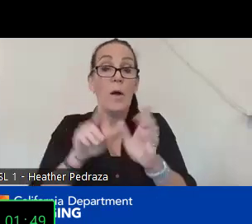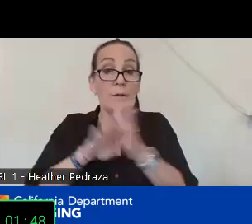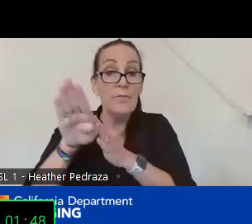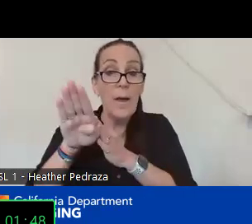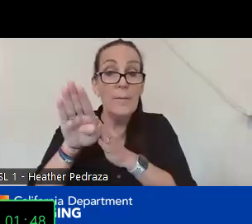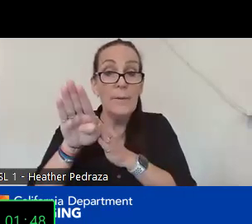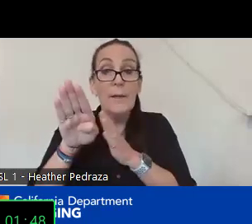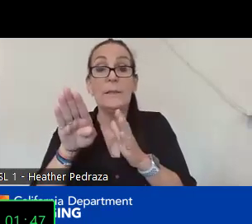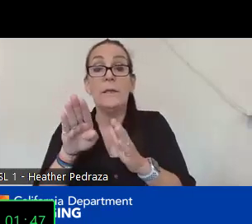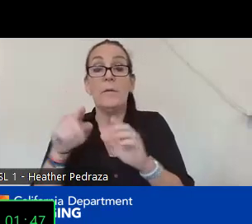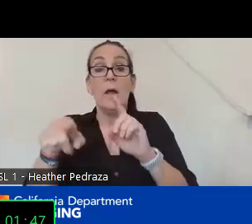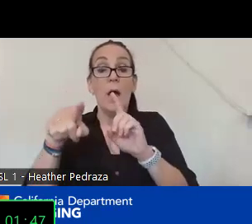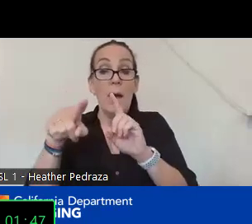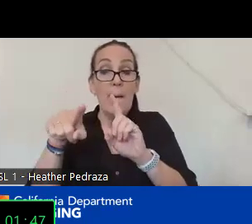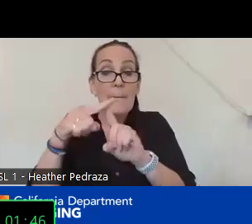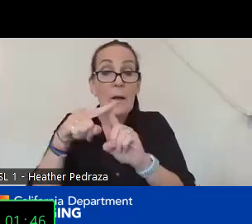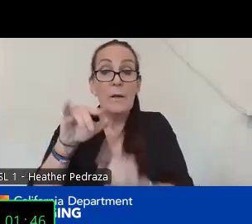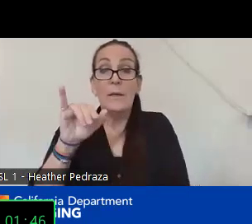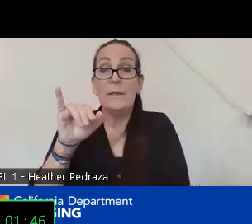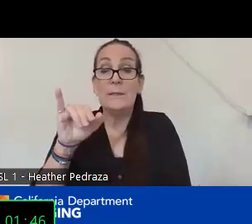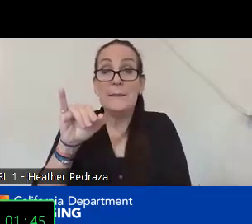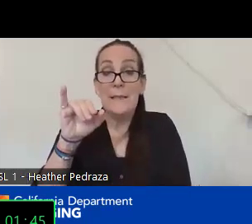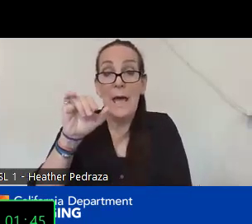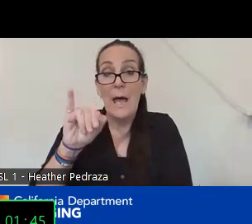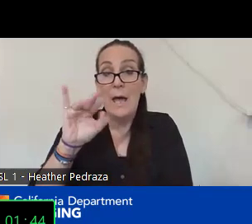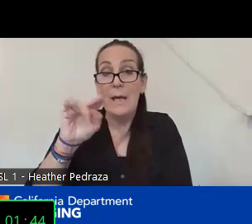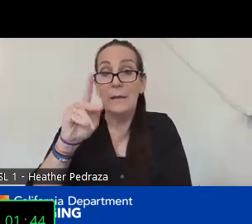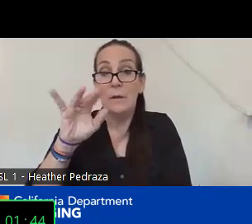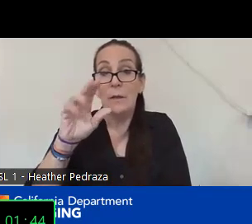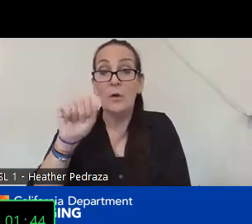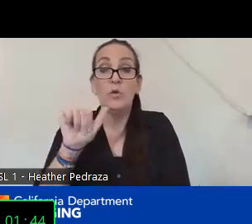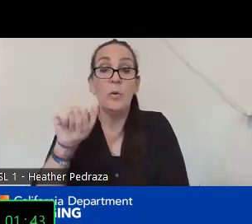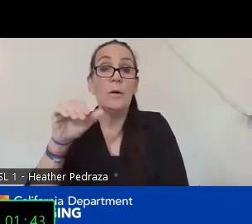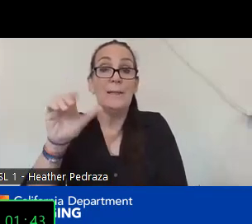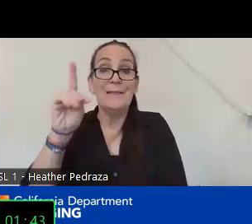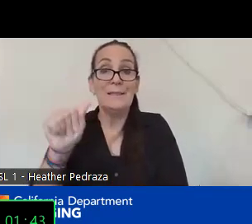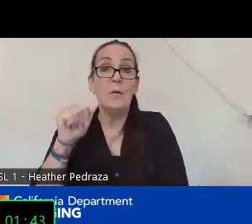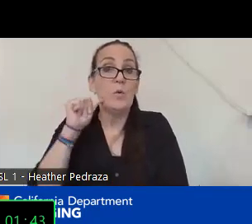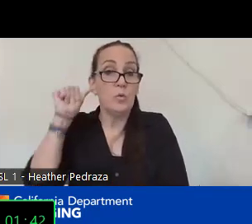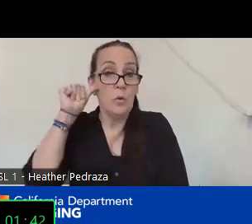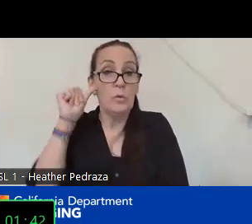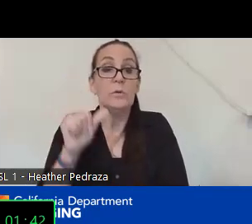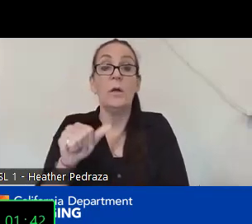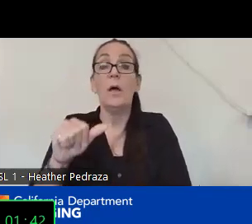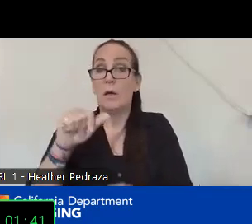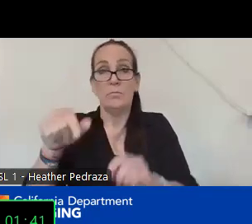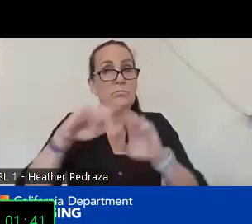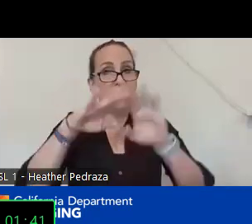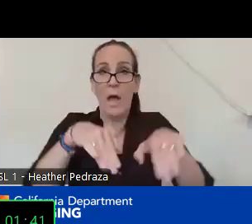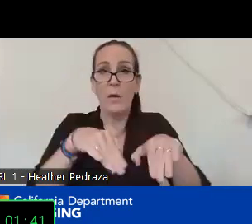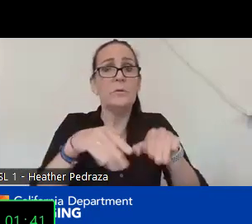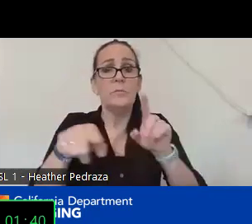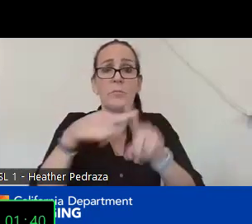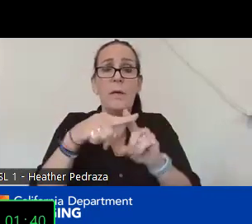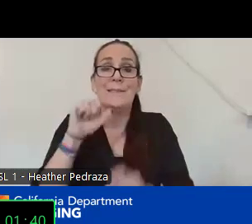adults related to housing and senior services. Because as